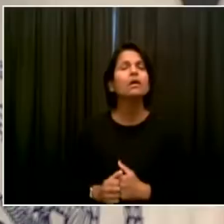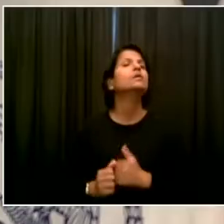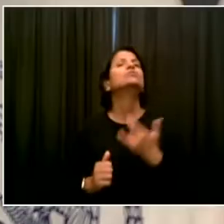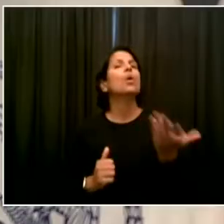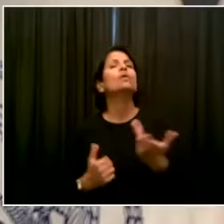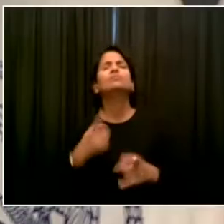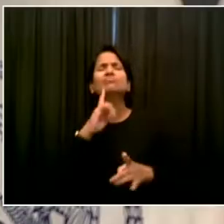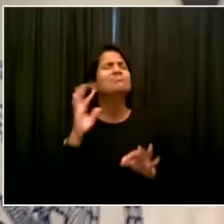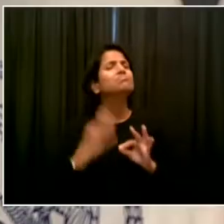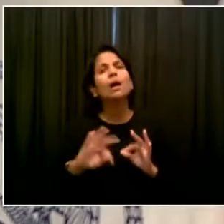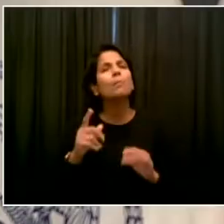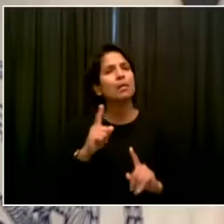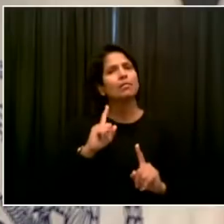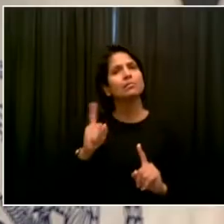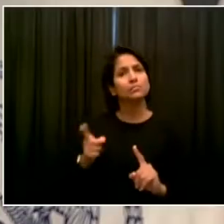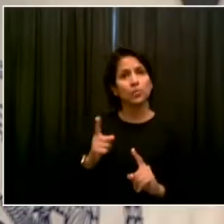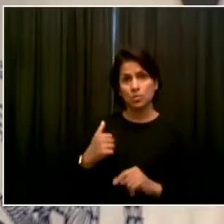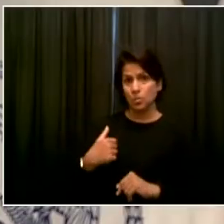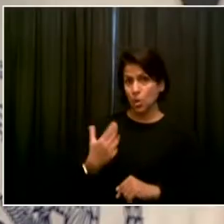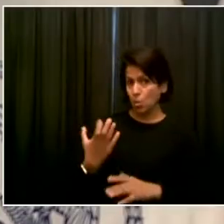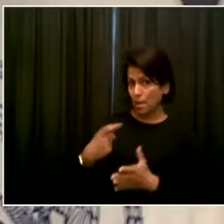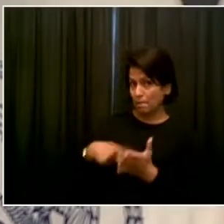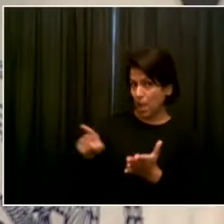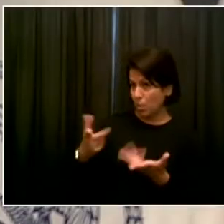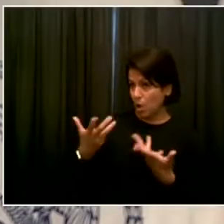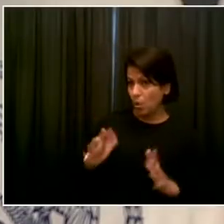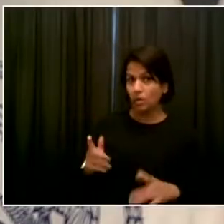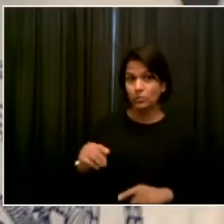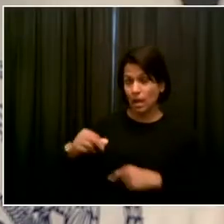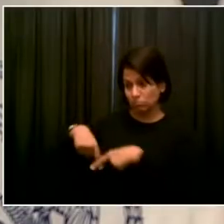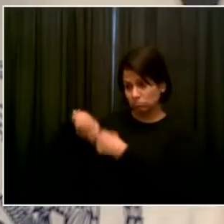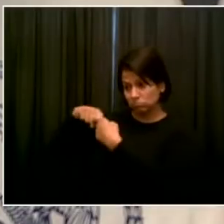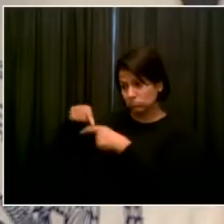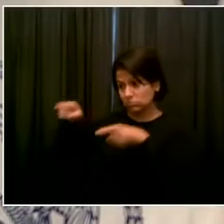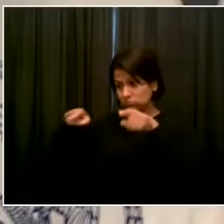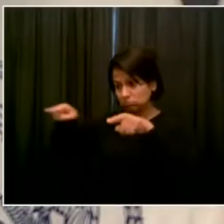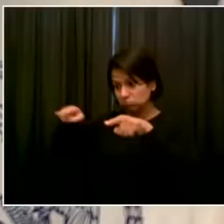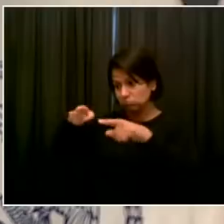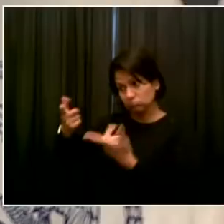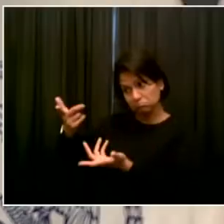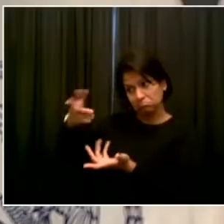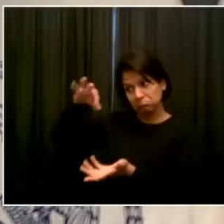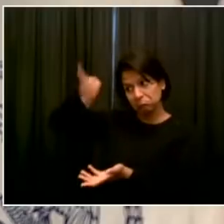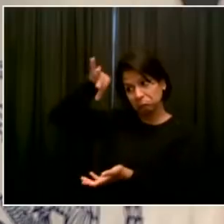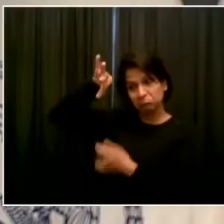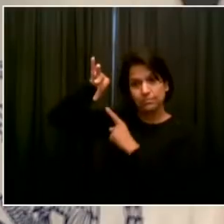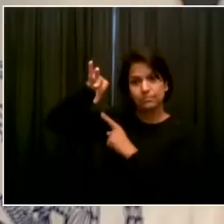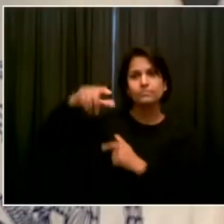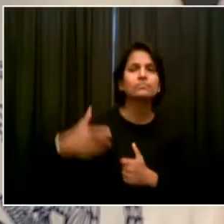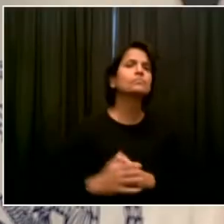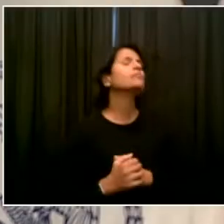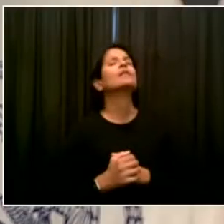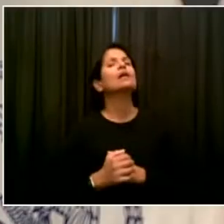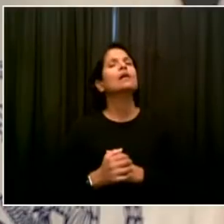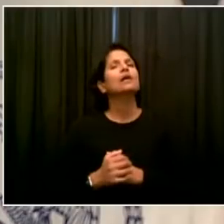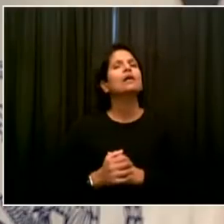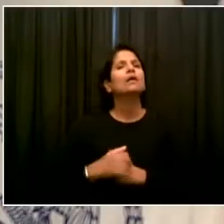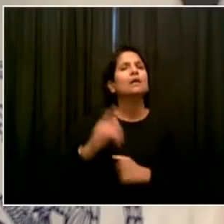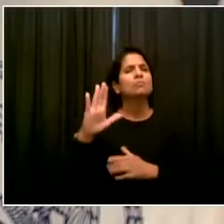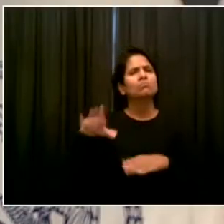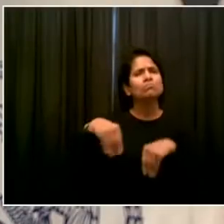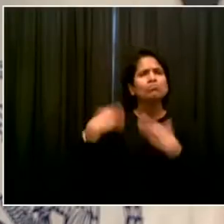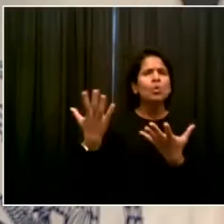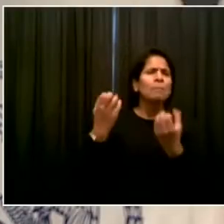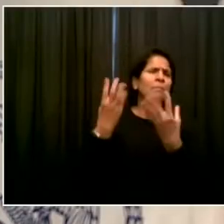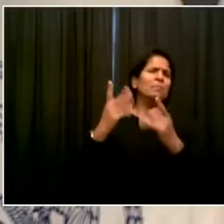going to go without it. And in the end, we gave people lots of time. There's no question about